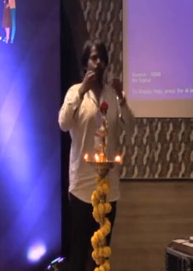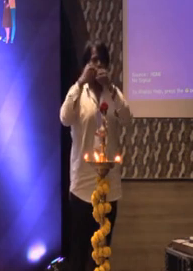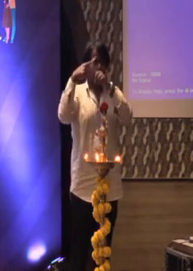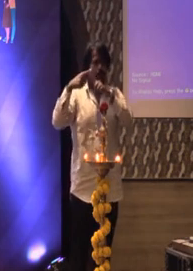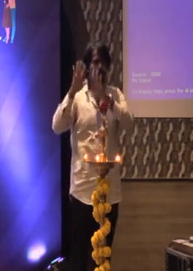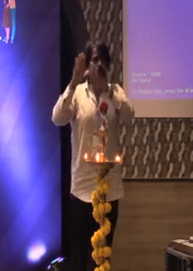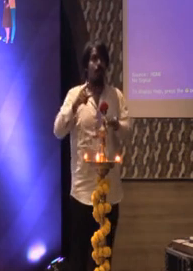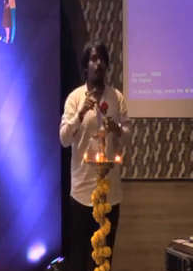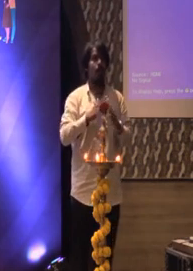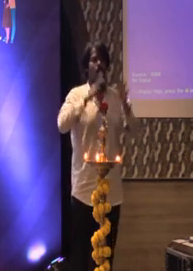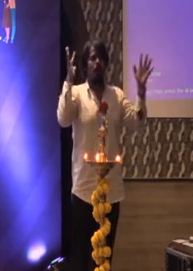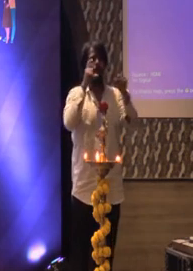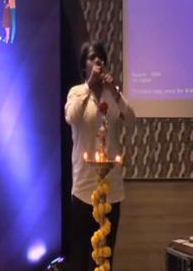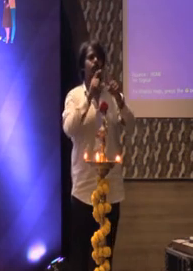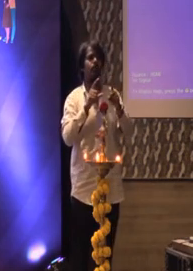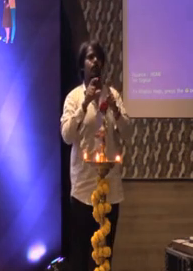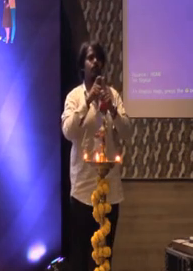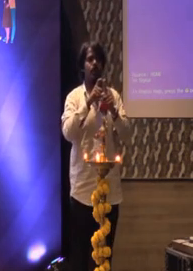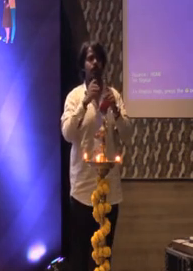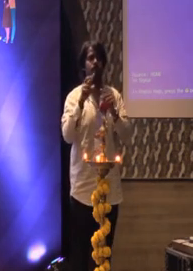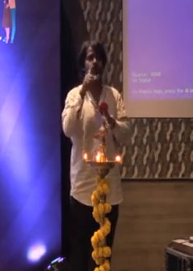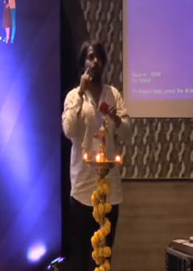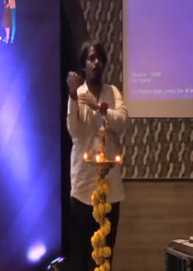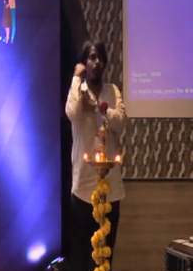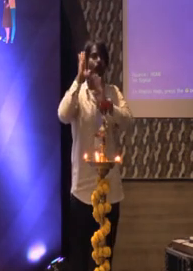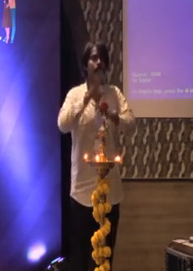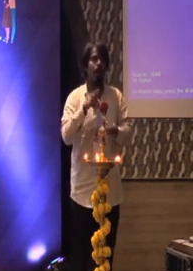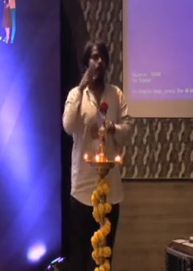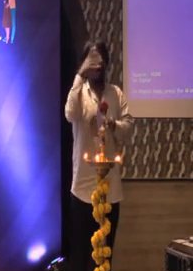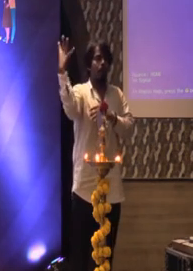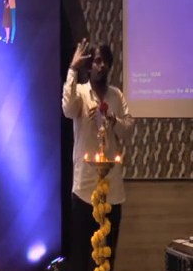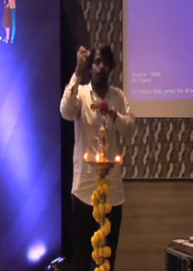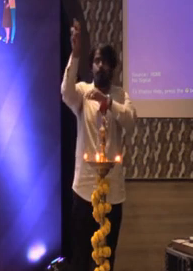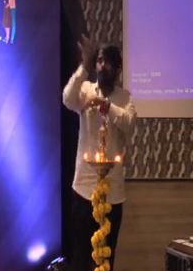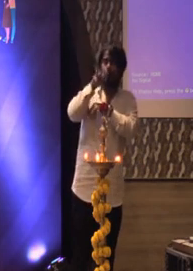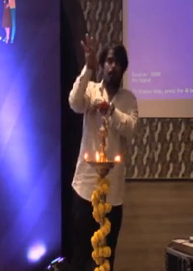lack of vitamin d so can we talk about uh yeah sure